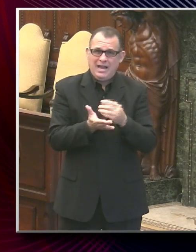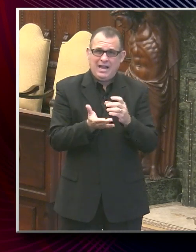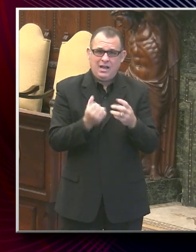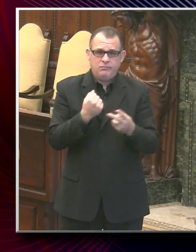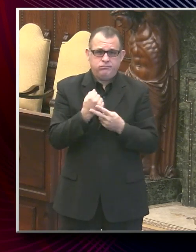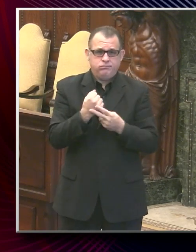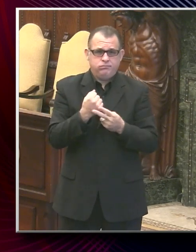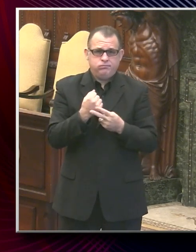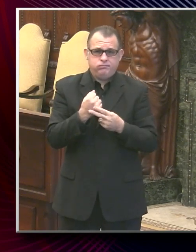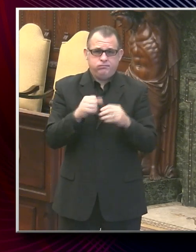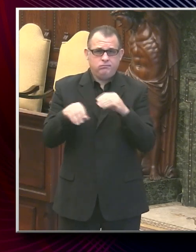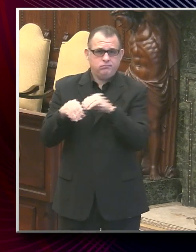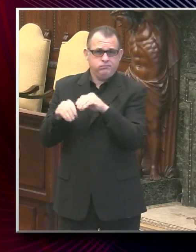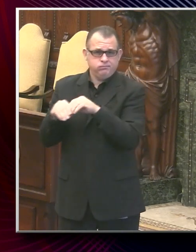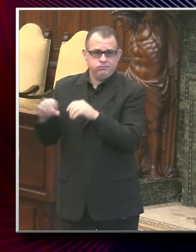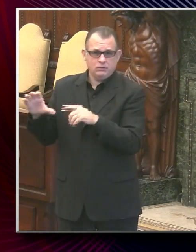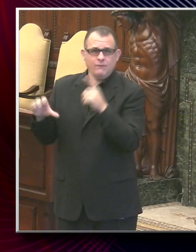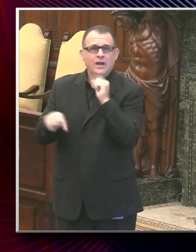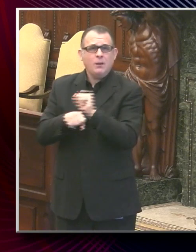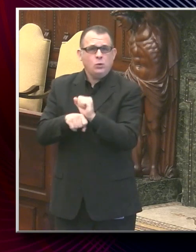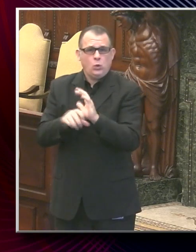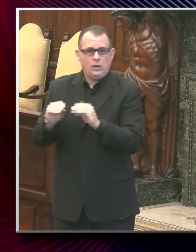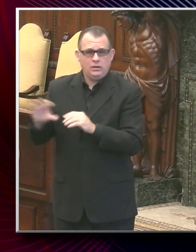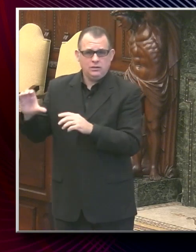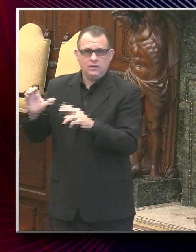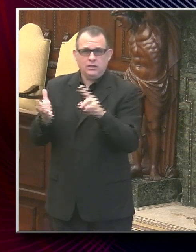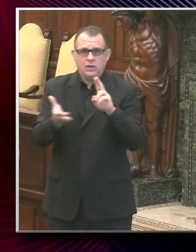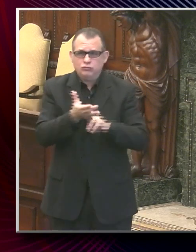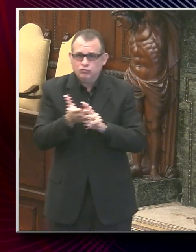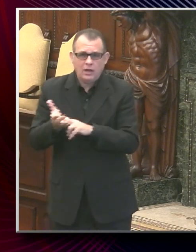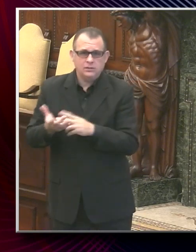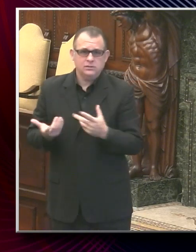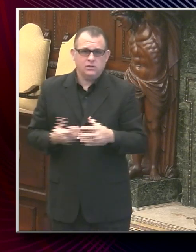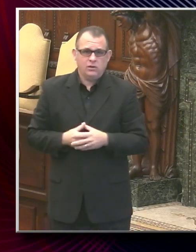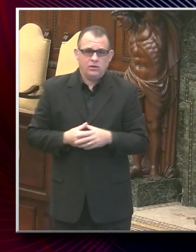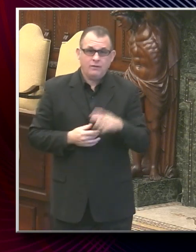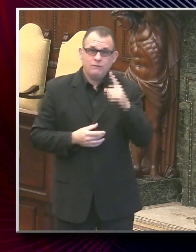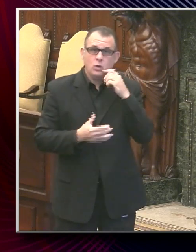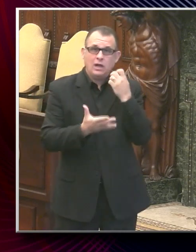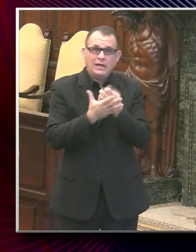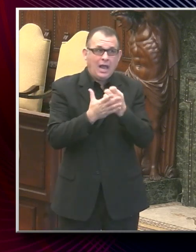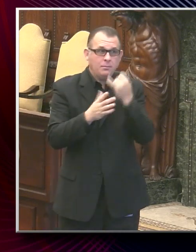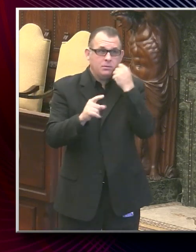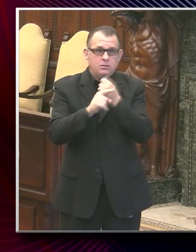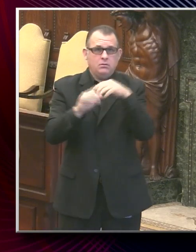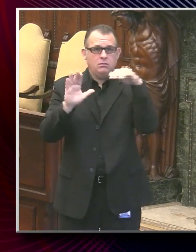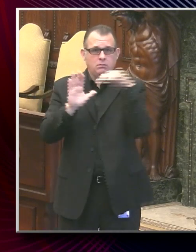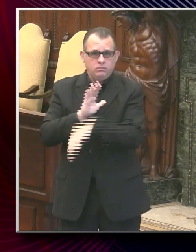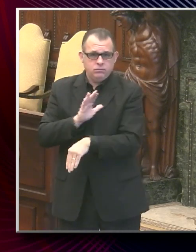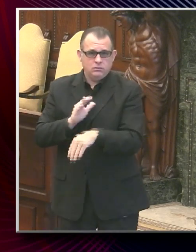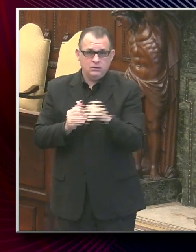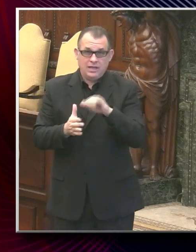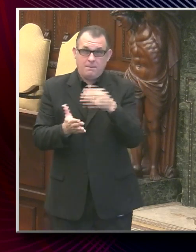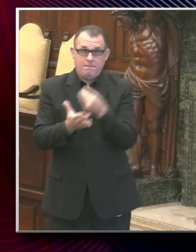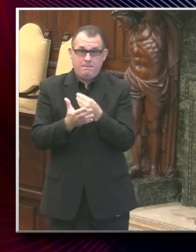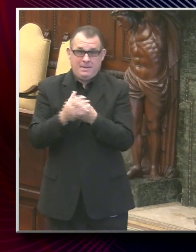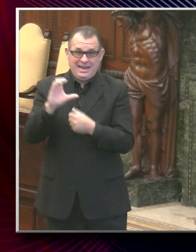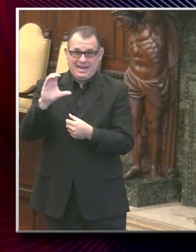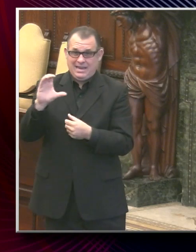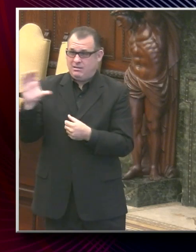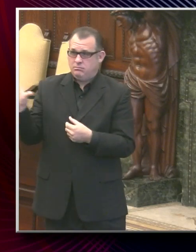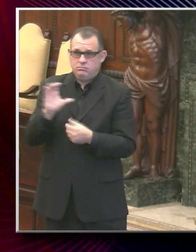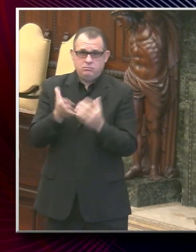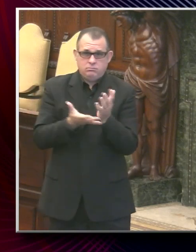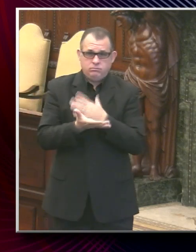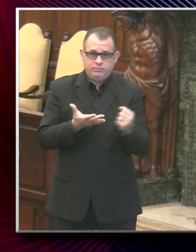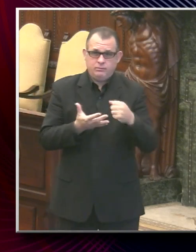for our employee contracts and money set aside for a downturn in the economy. All that money went basically in 2-3 months,